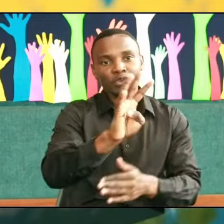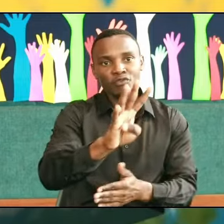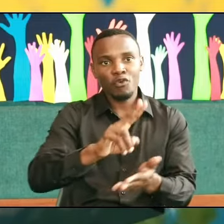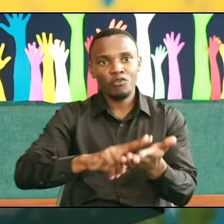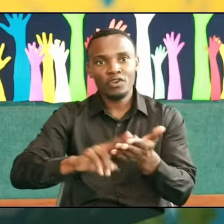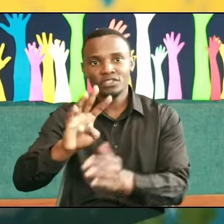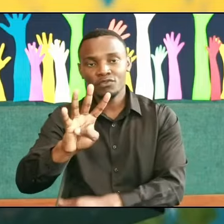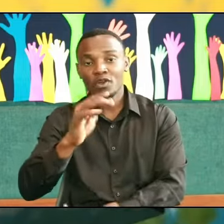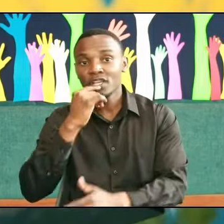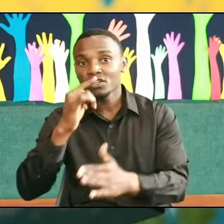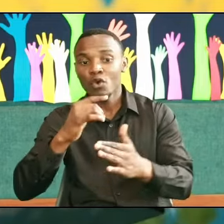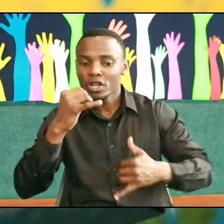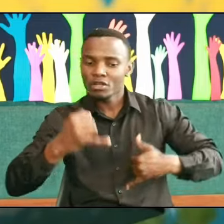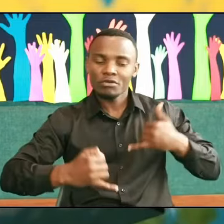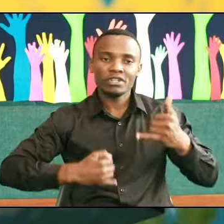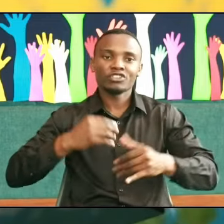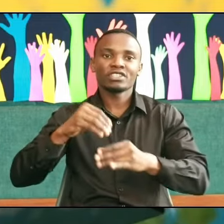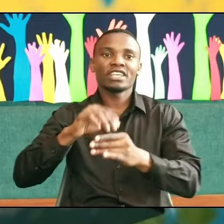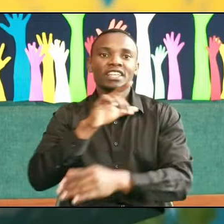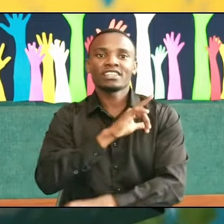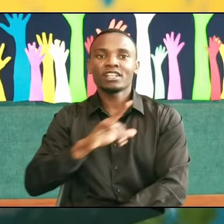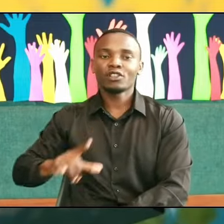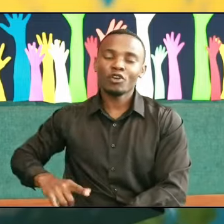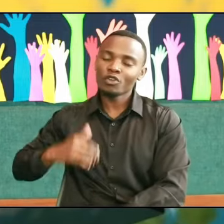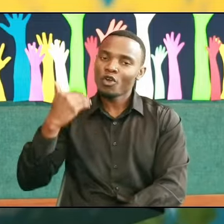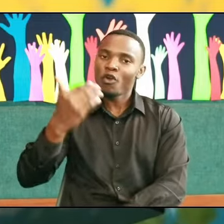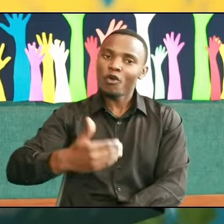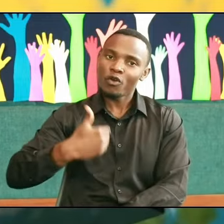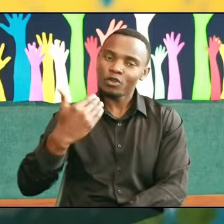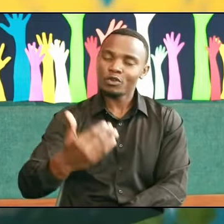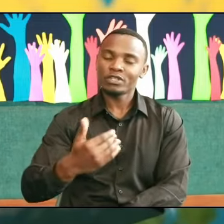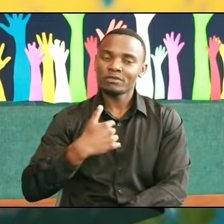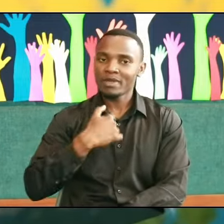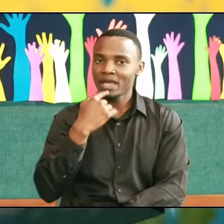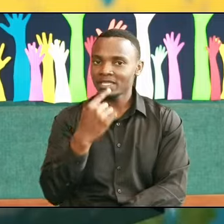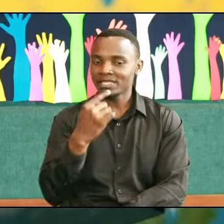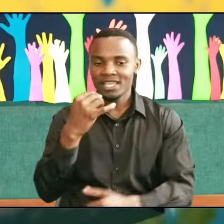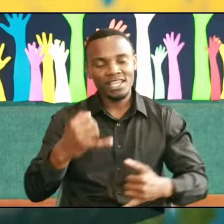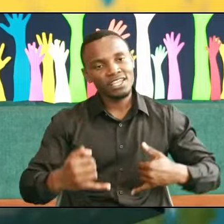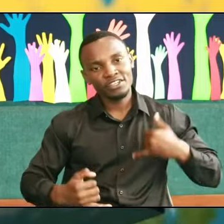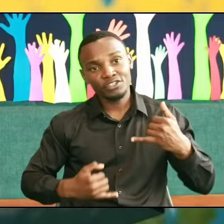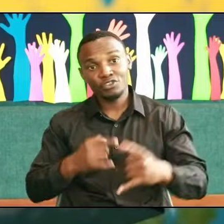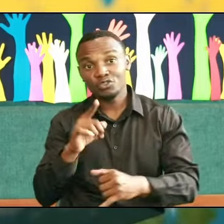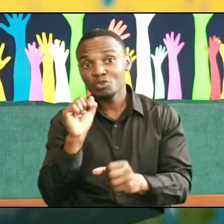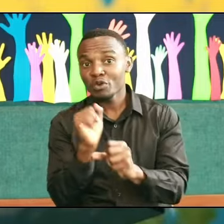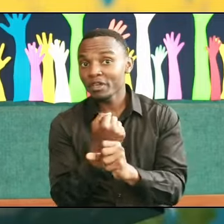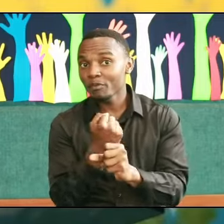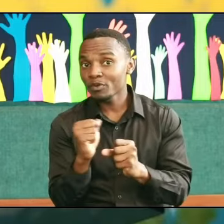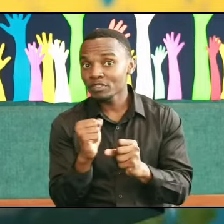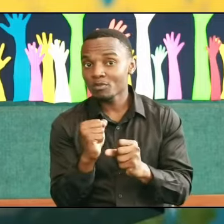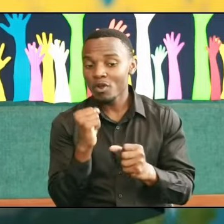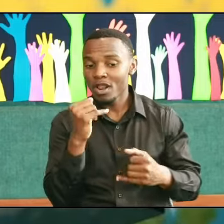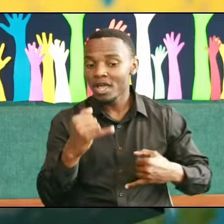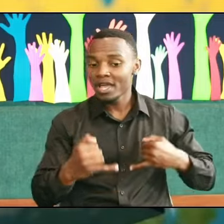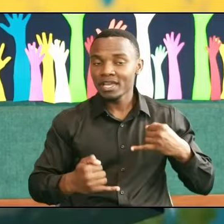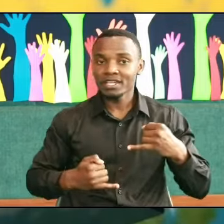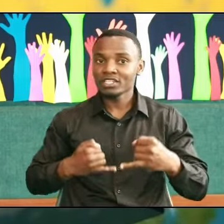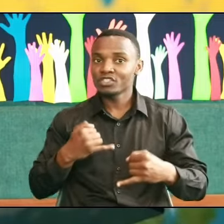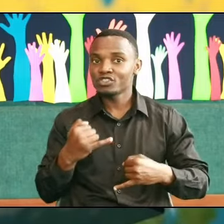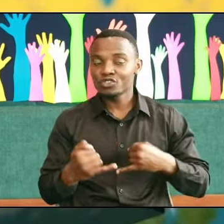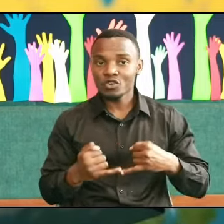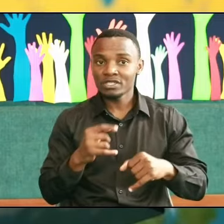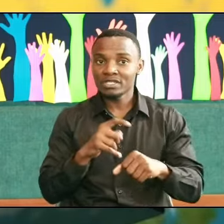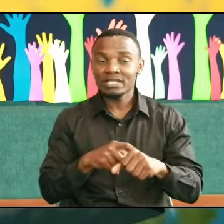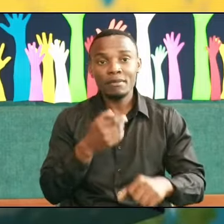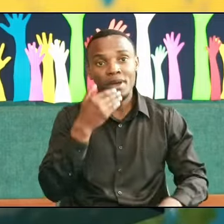In the Lord. And always again, I say what? You don't rejoice in the answer to the